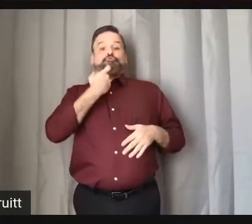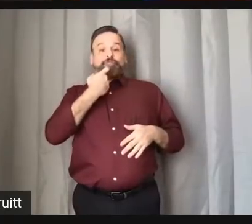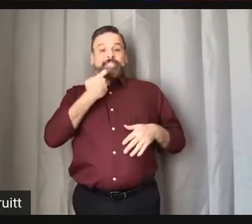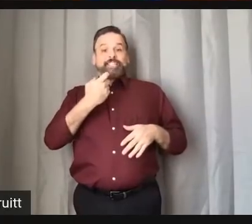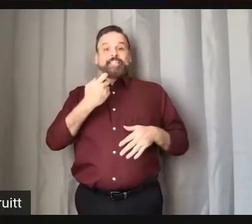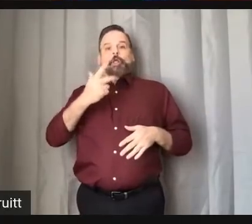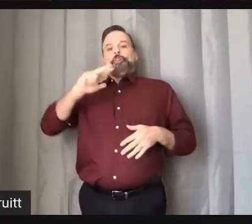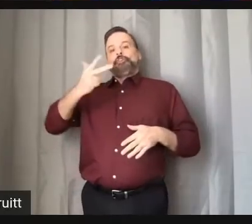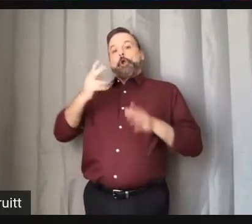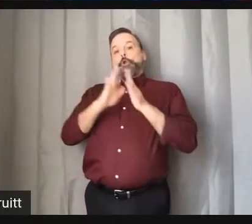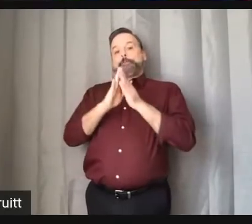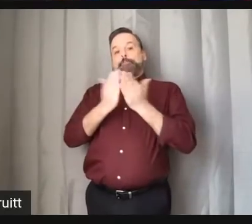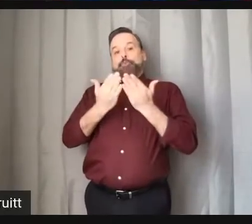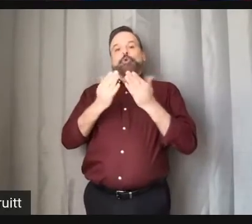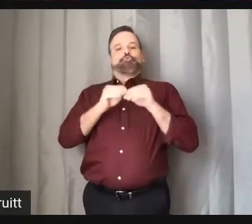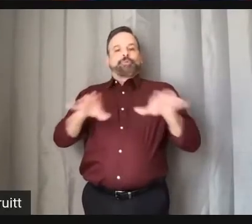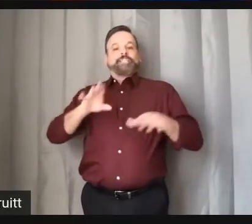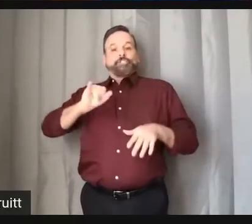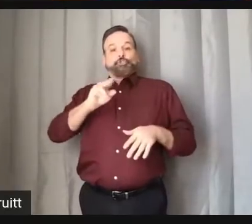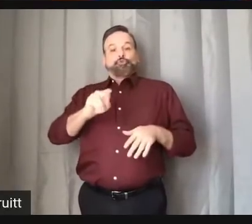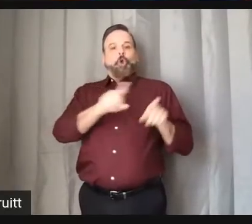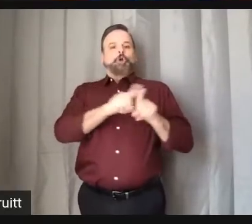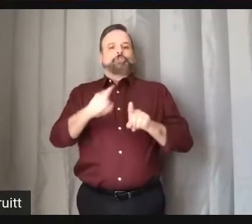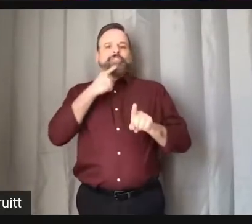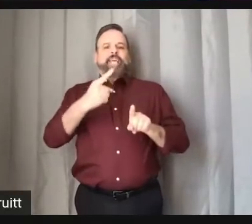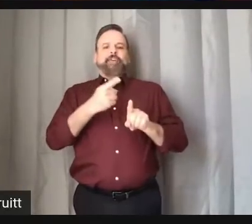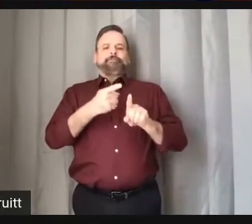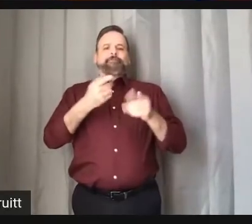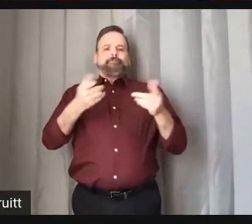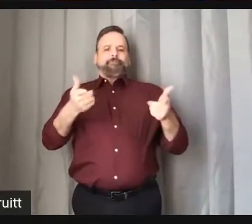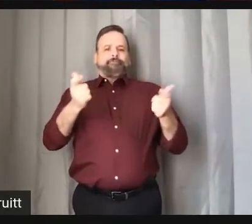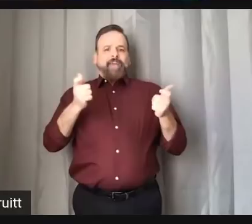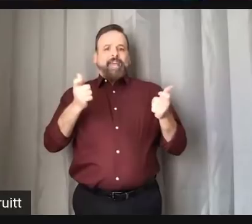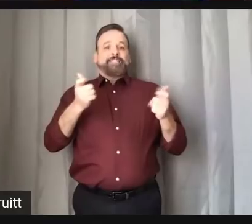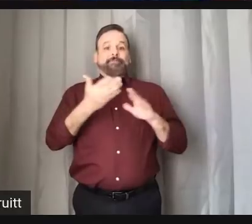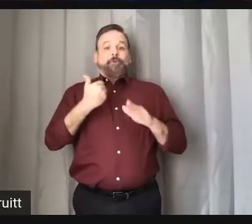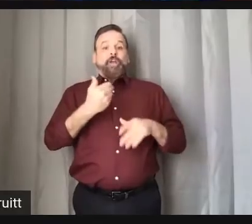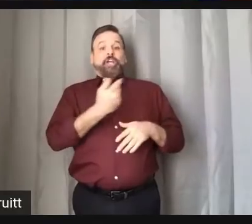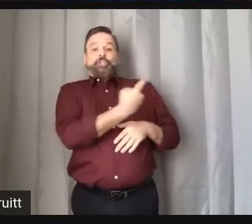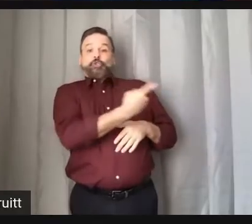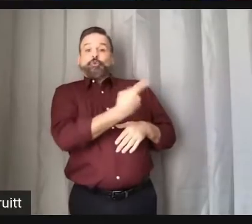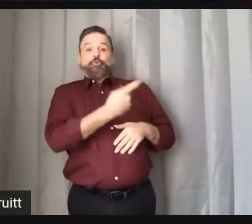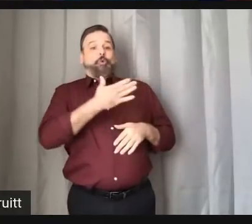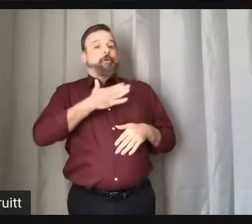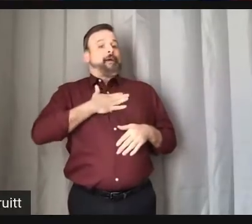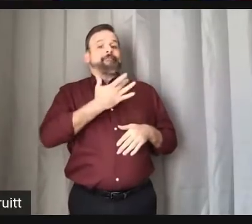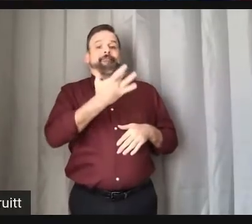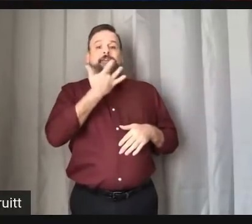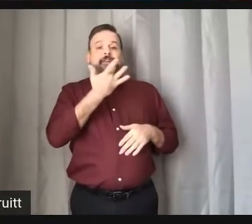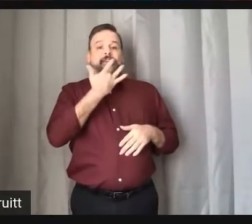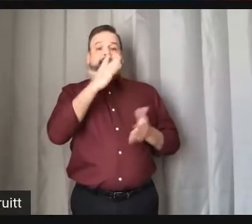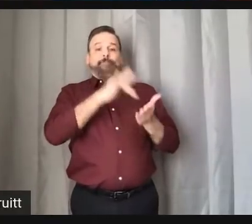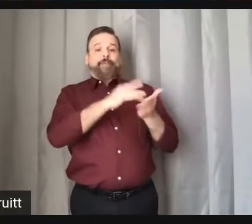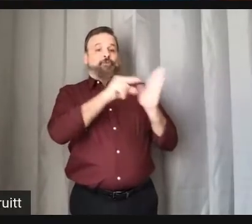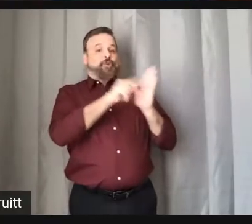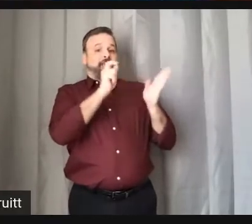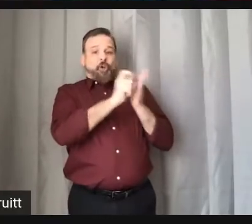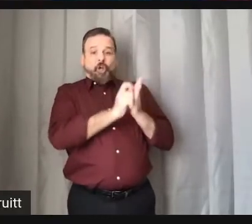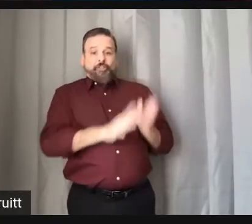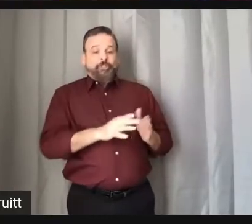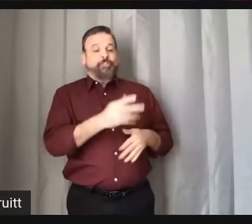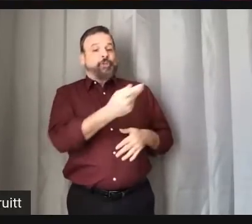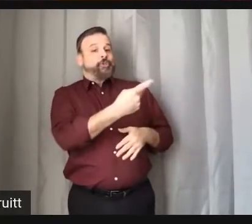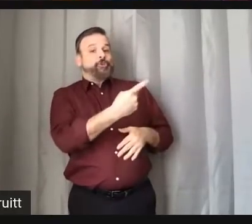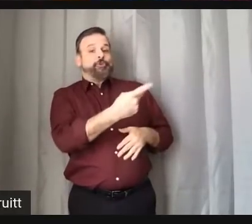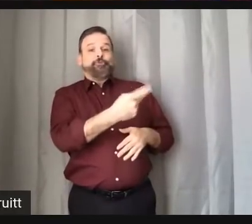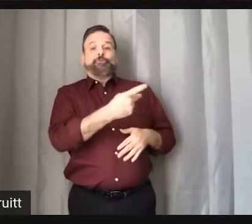is about to come out in June. I also want to say real quick before we go on, you two are some of my favorite middle grade authors. Oh, yay. You guys